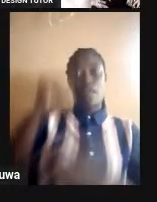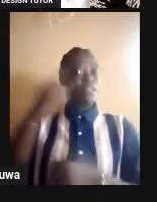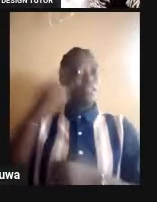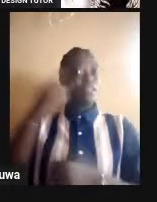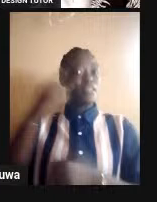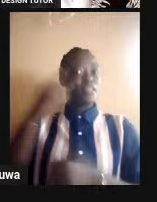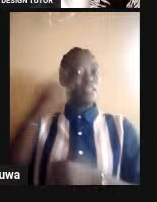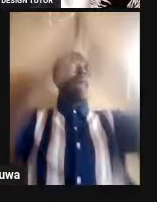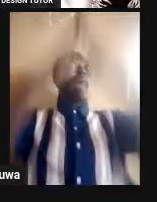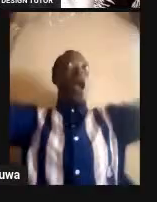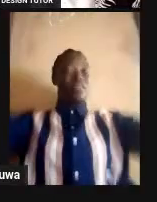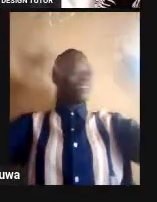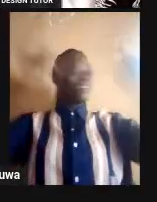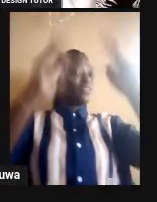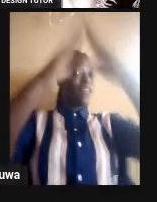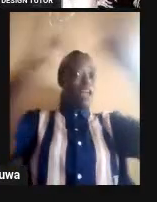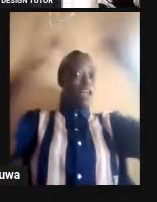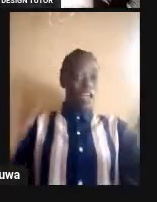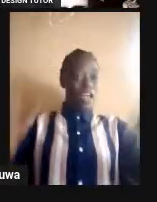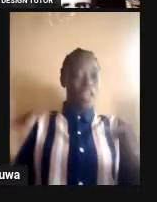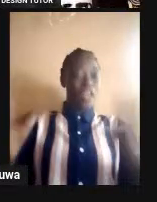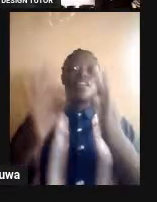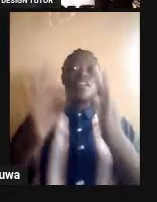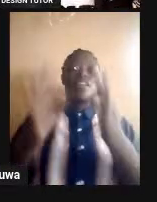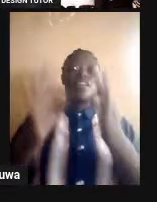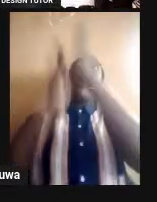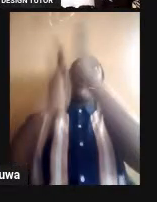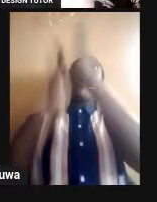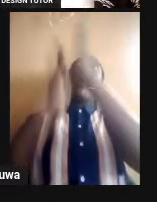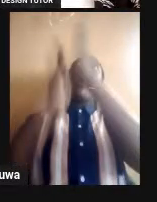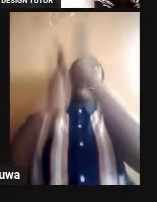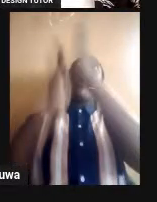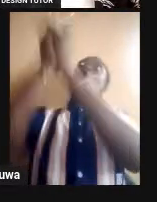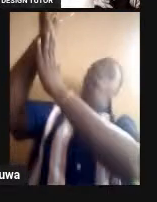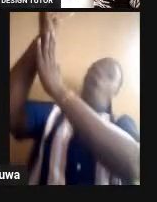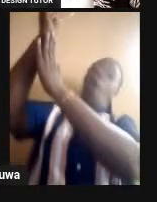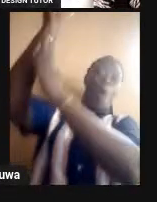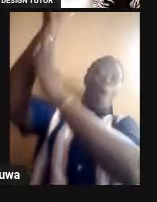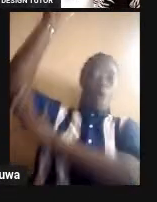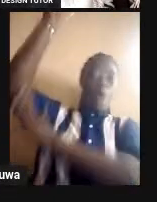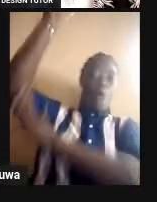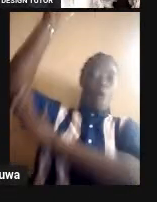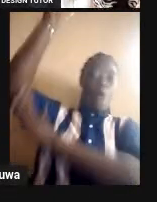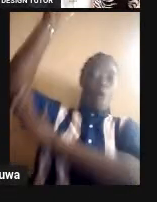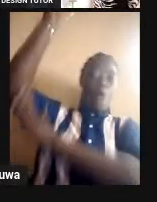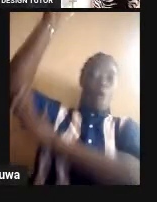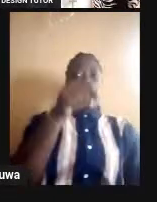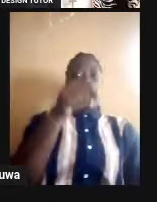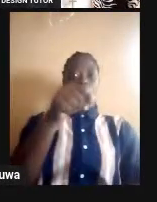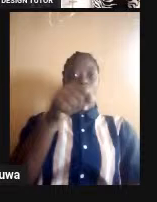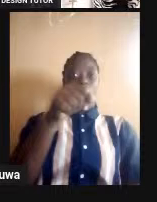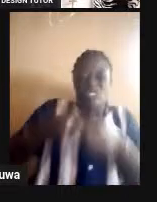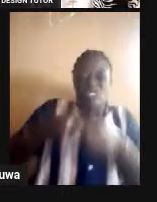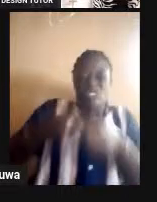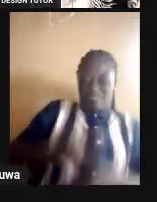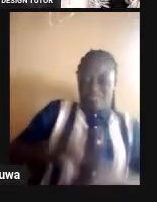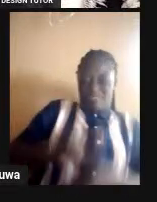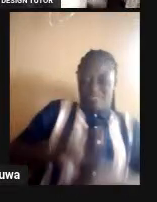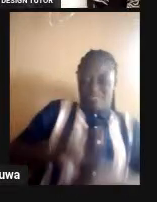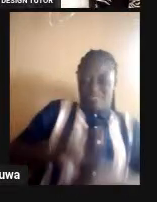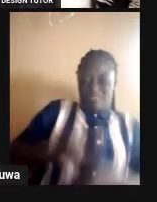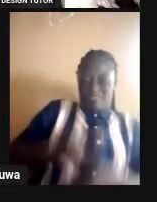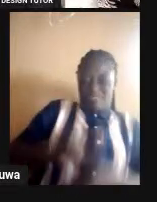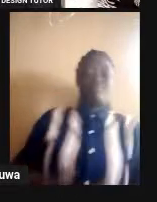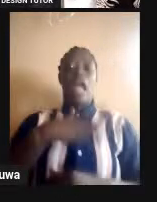will be tall. If they are short, all of them will be short. Then if it may be little, it should also be big or